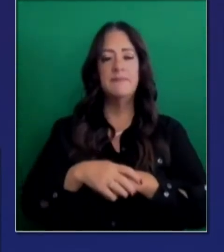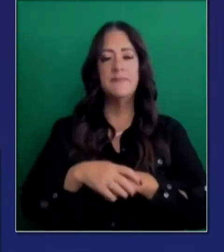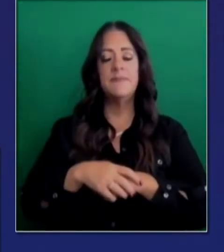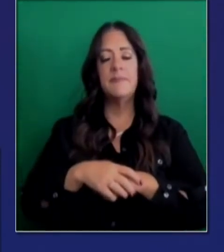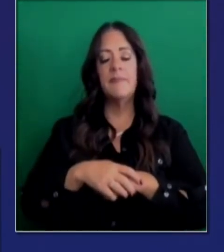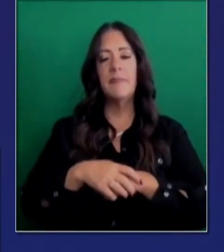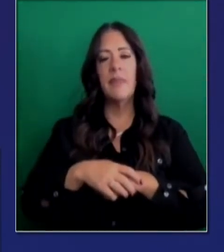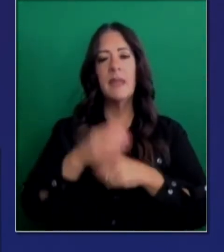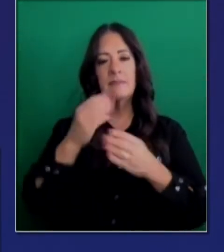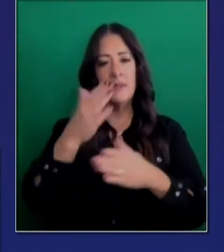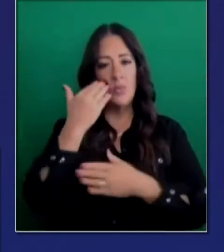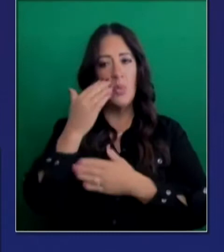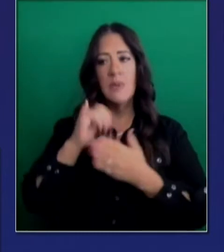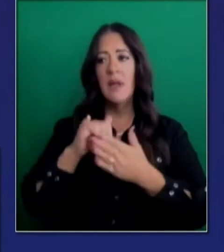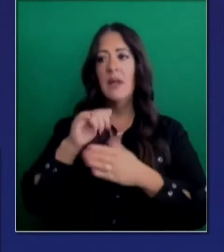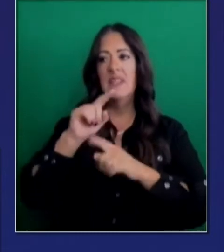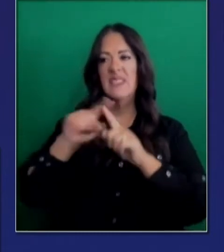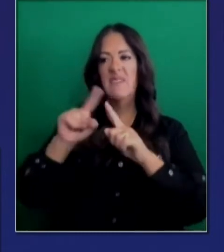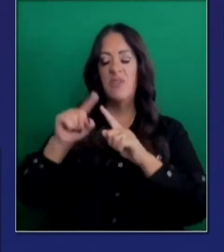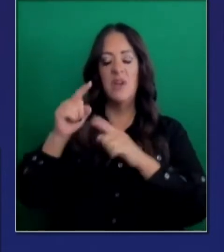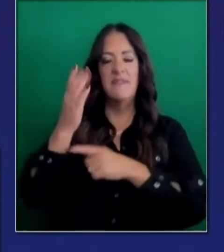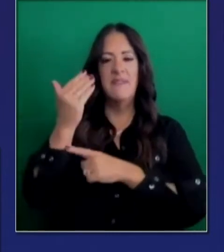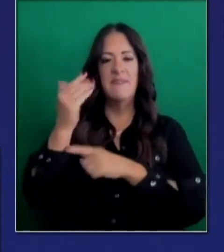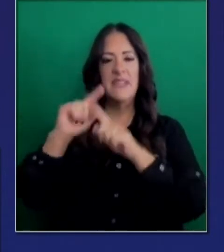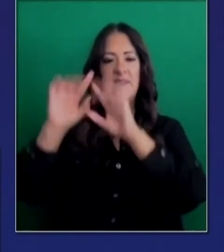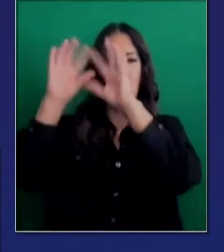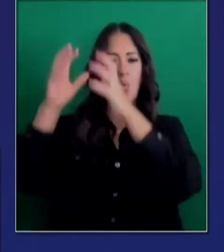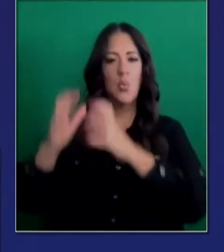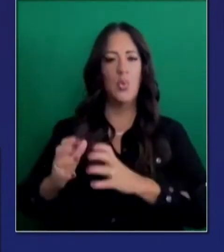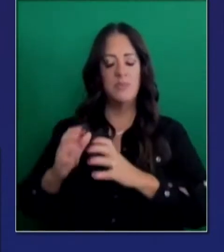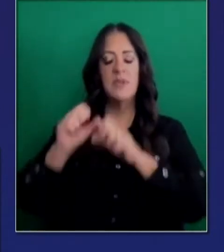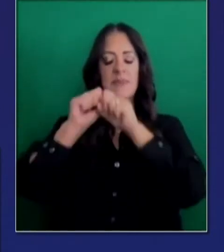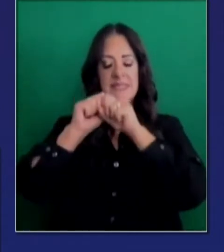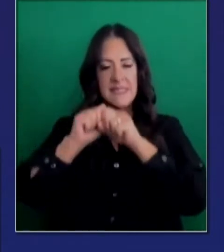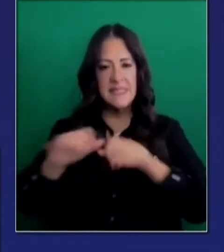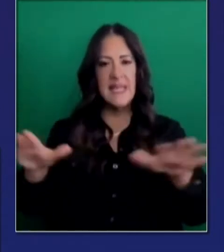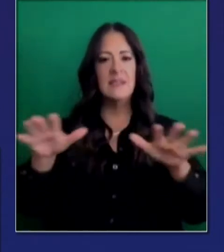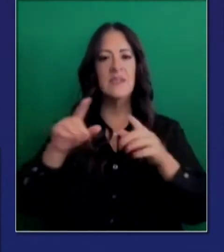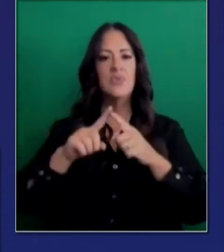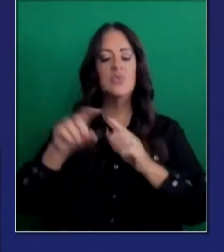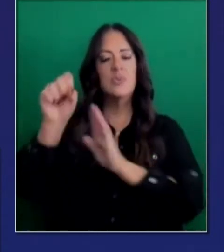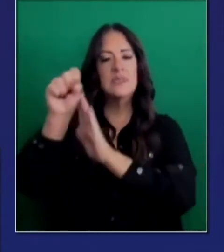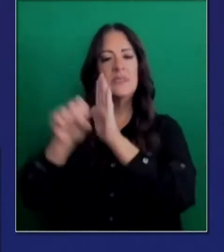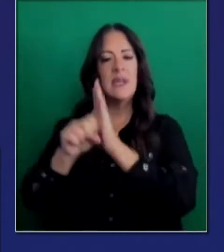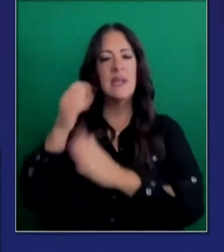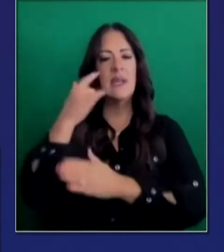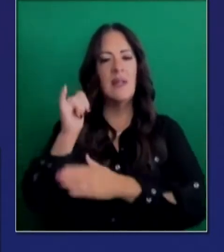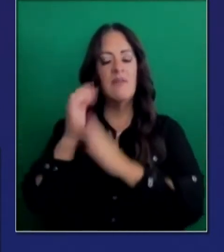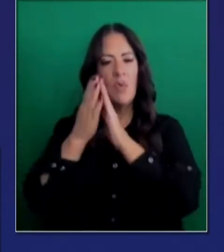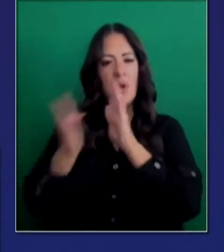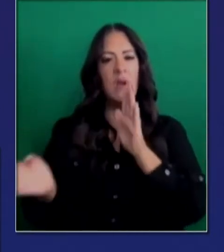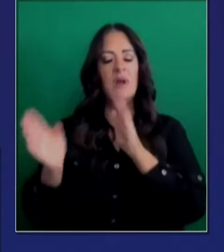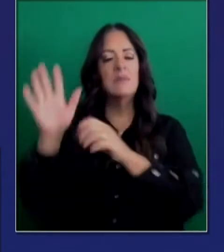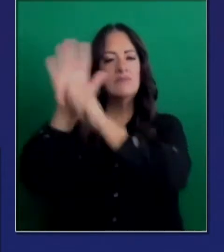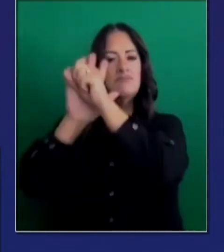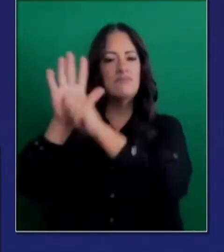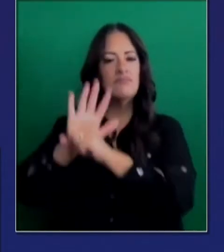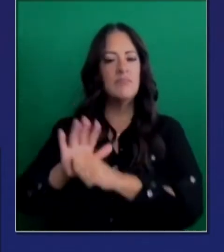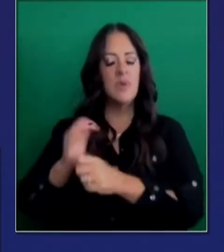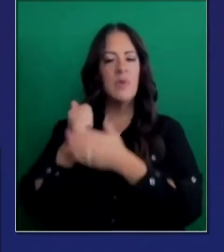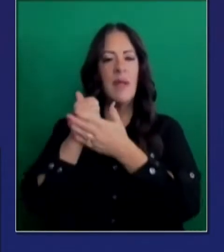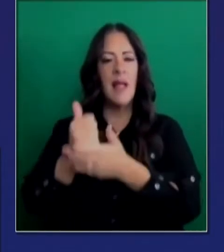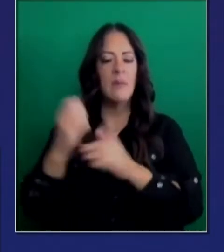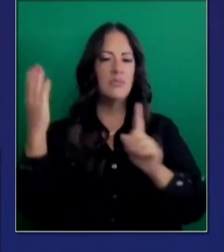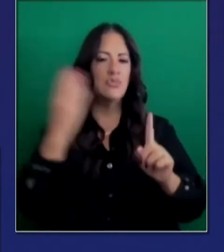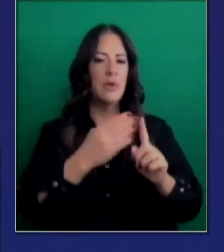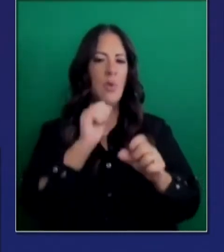been deployed, and they're out there working with the Office of Emergency Services, working with clinics and health providers directly. We just now